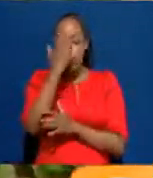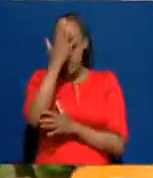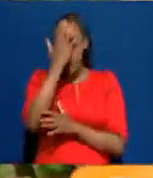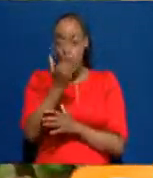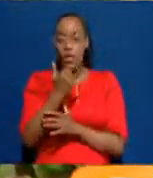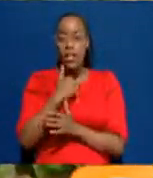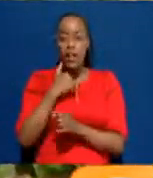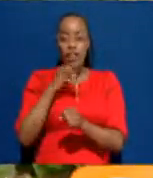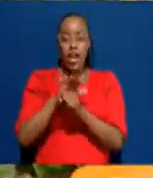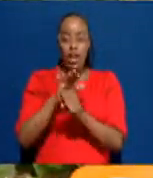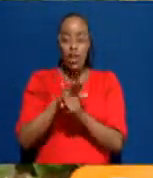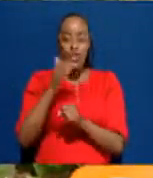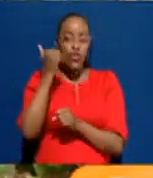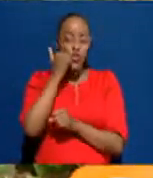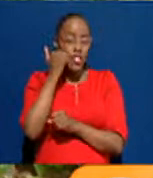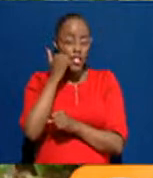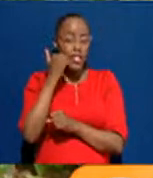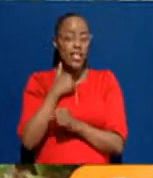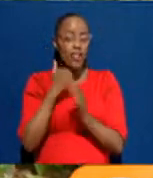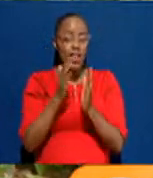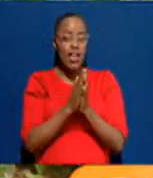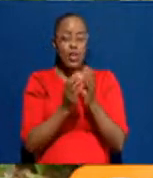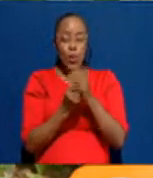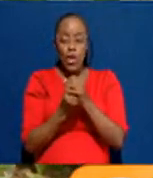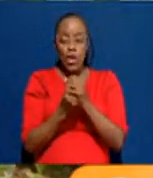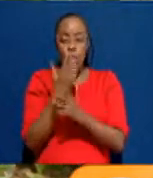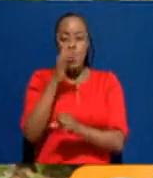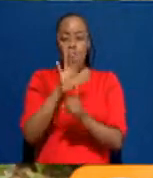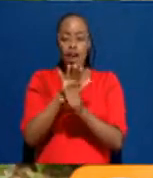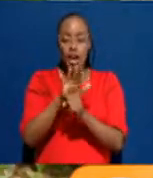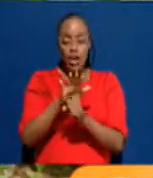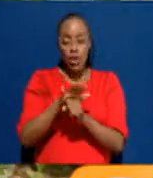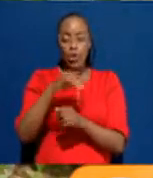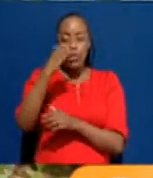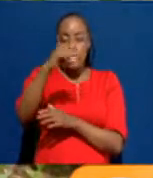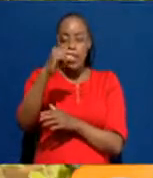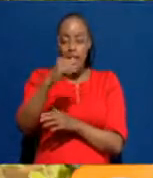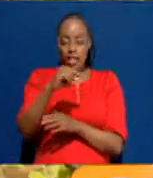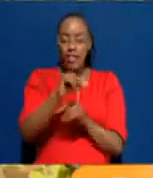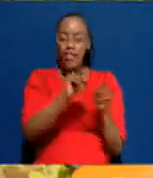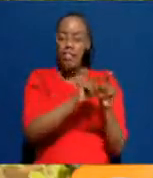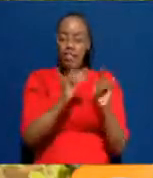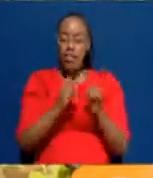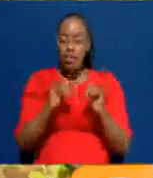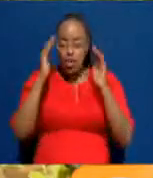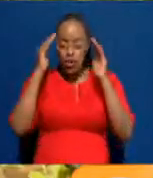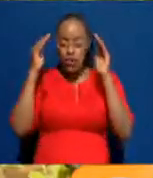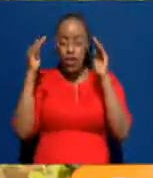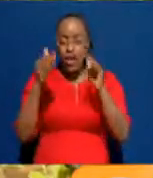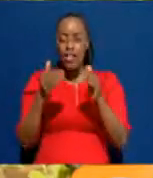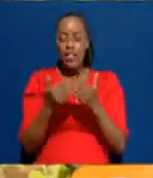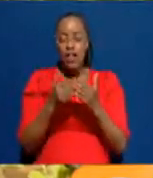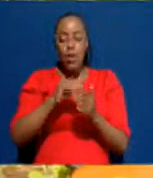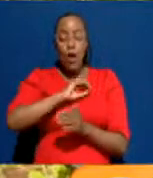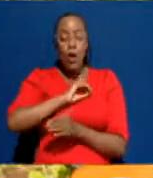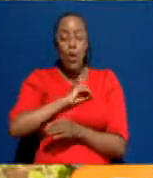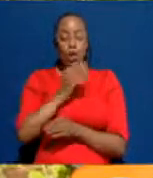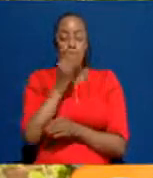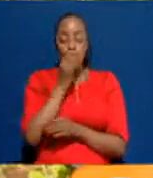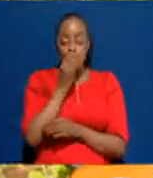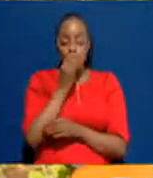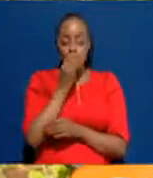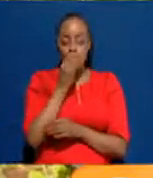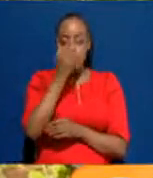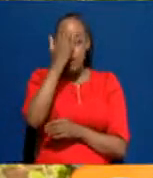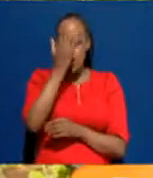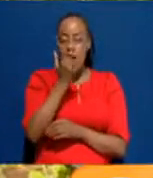of fungal diseases. And we grow a lot of green leafy vegetables. We're also trying to focus on our own indigenous foods.